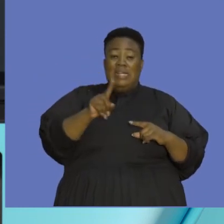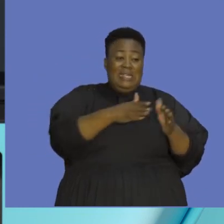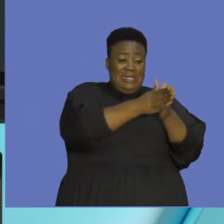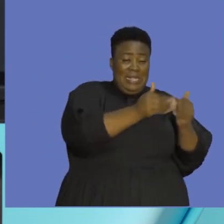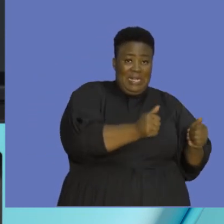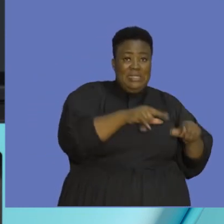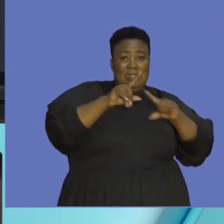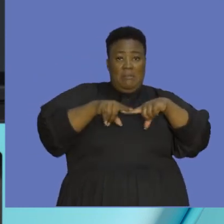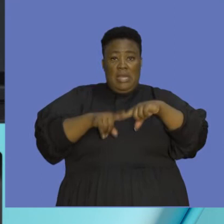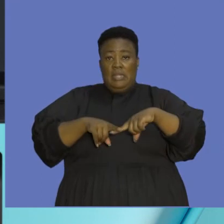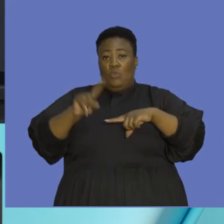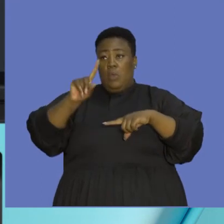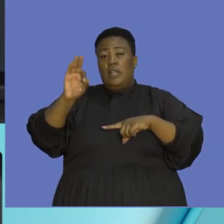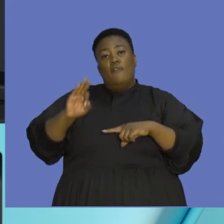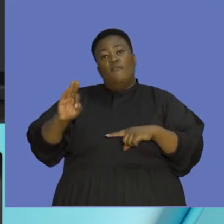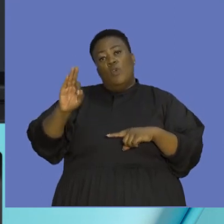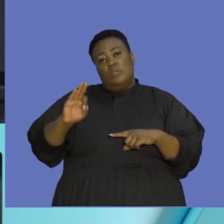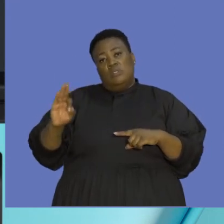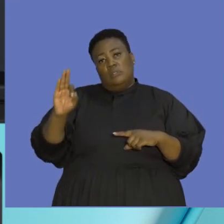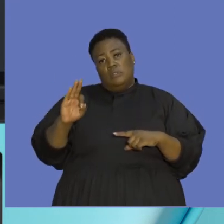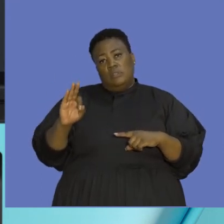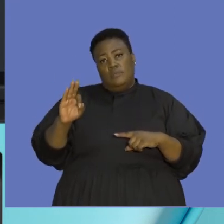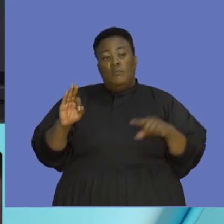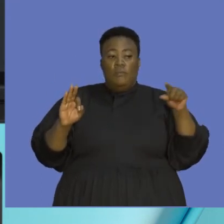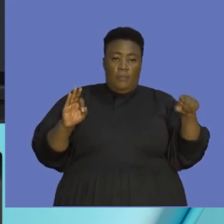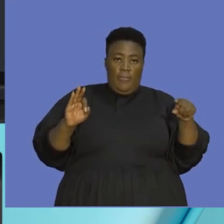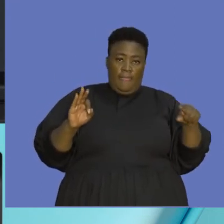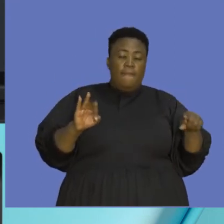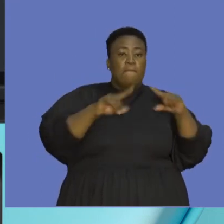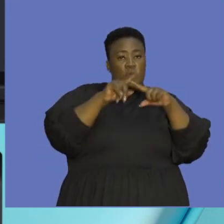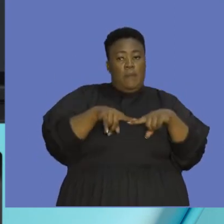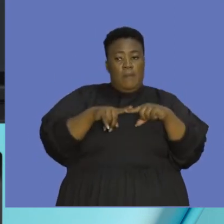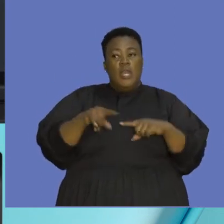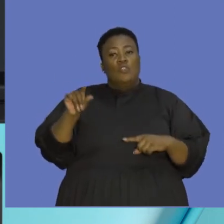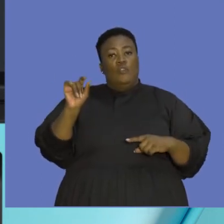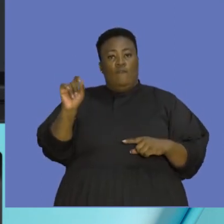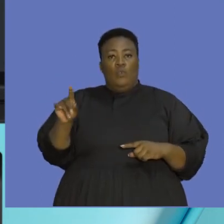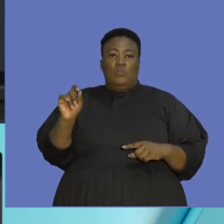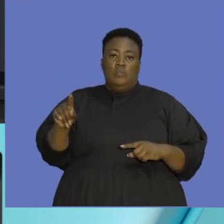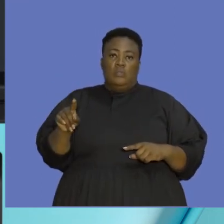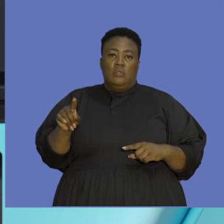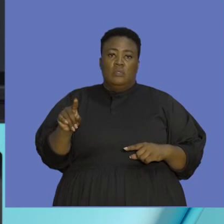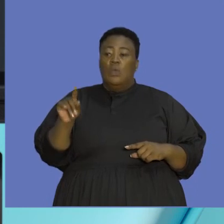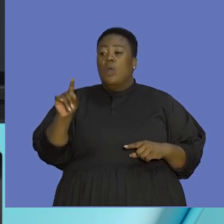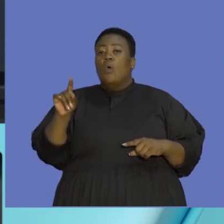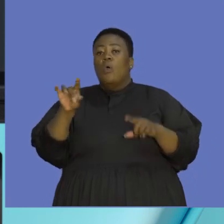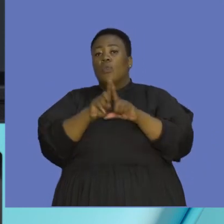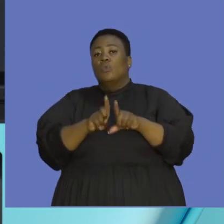acceleration depends on force. Acceleration depends